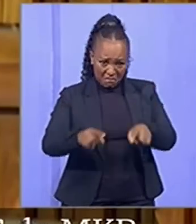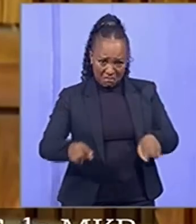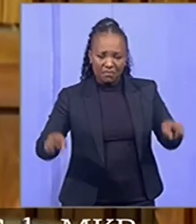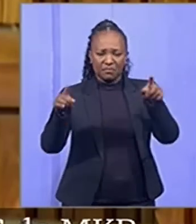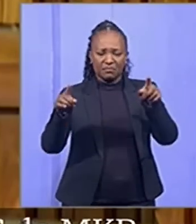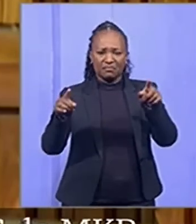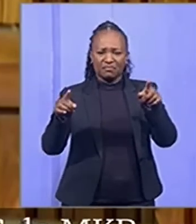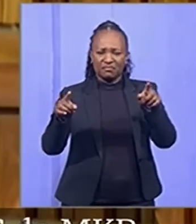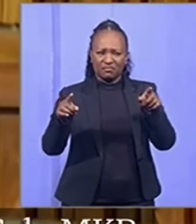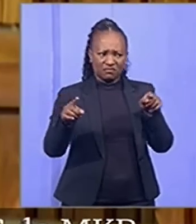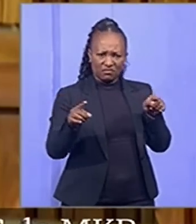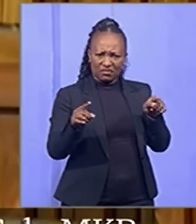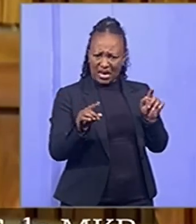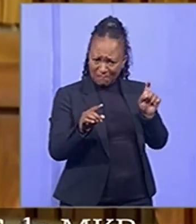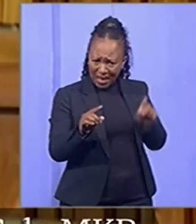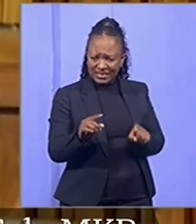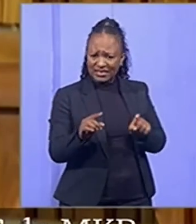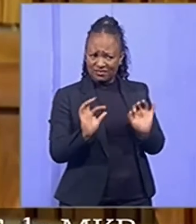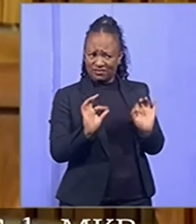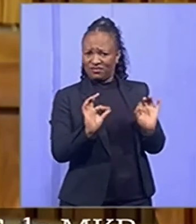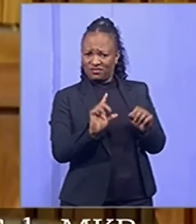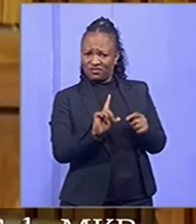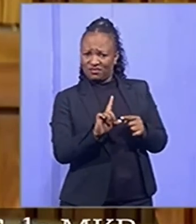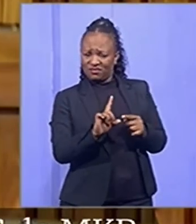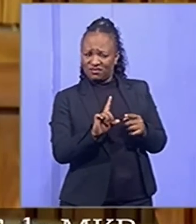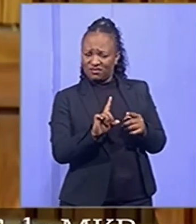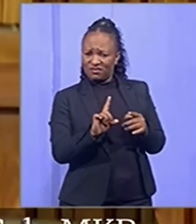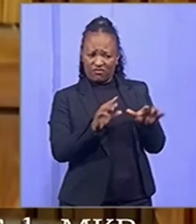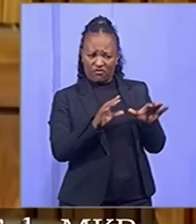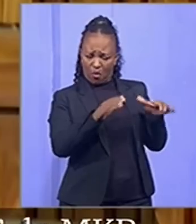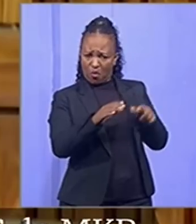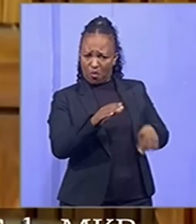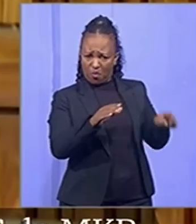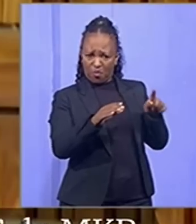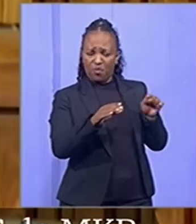is entitled or not to